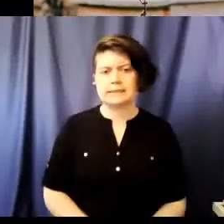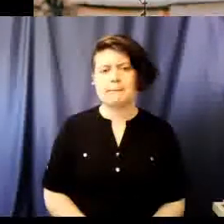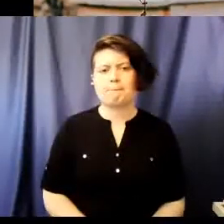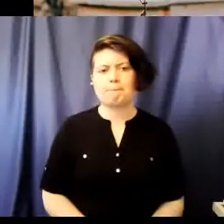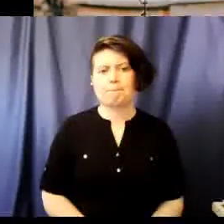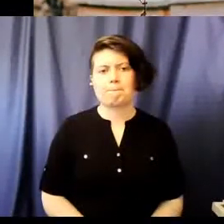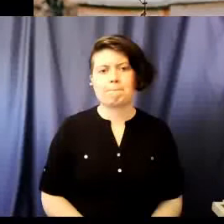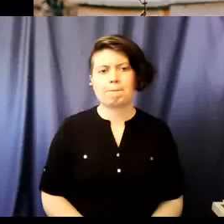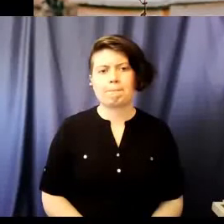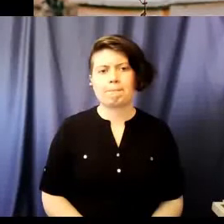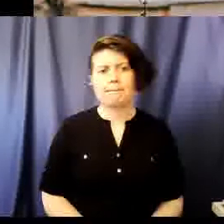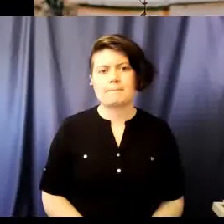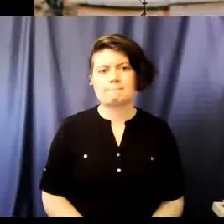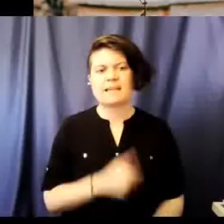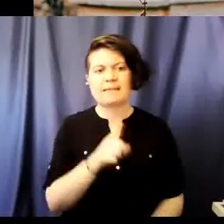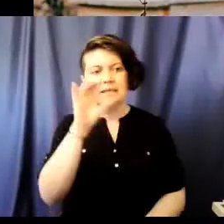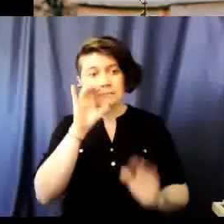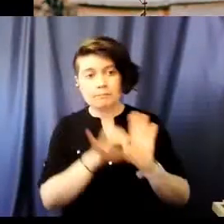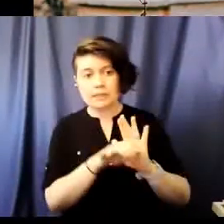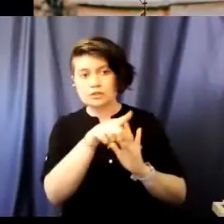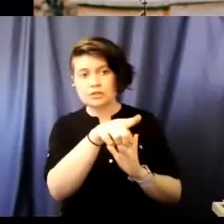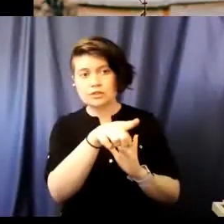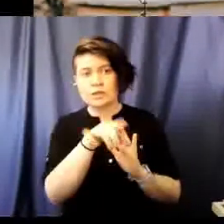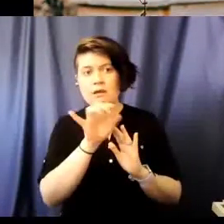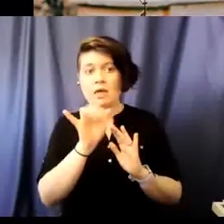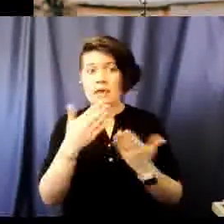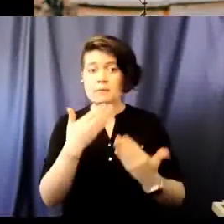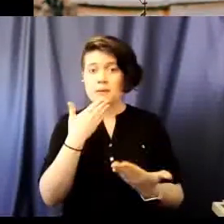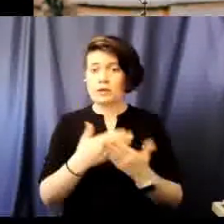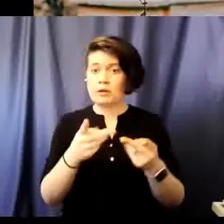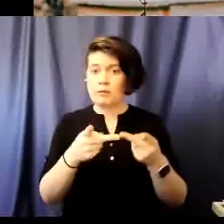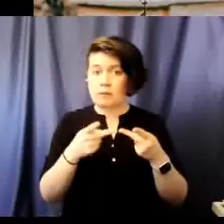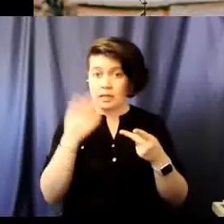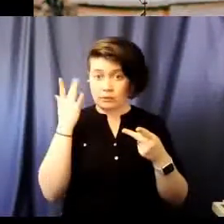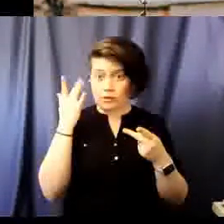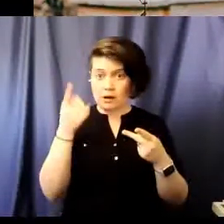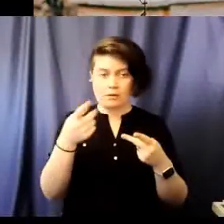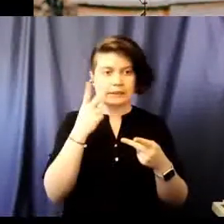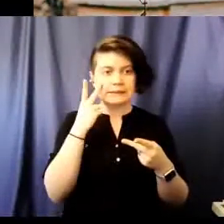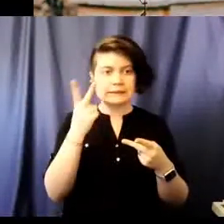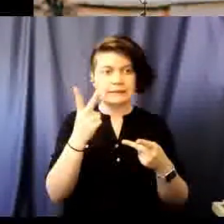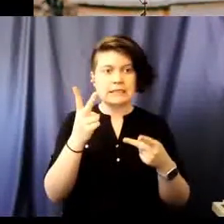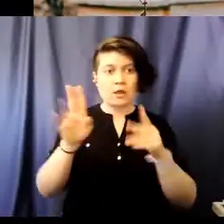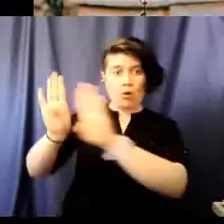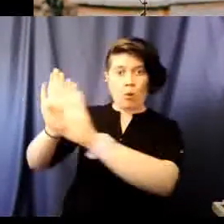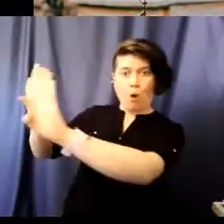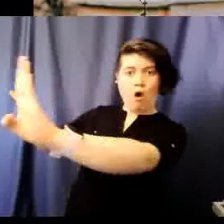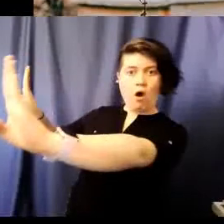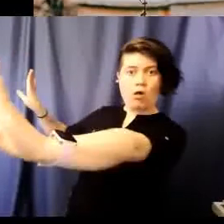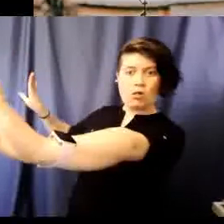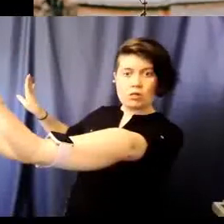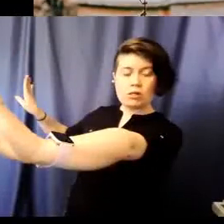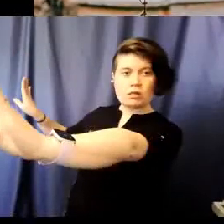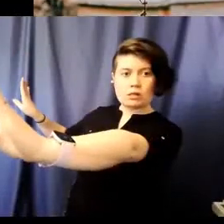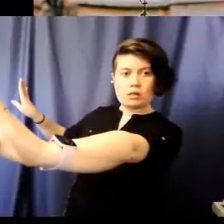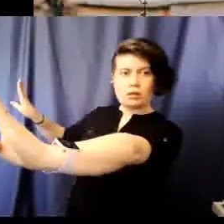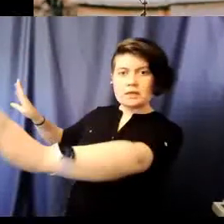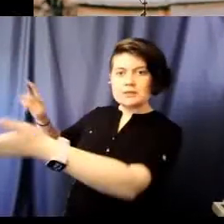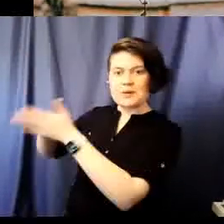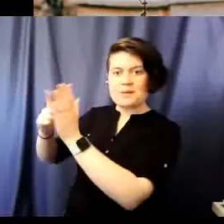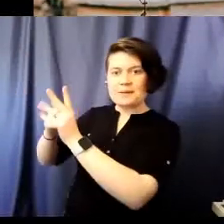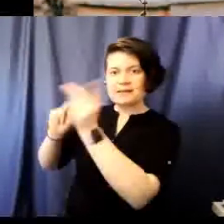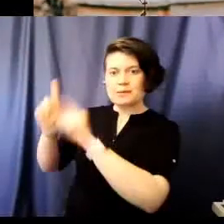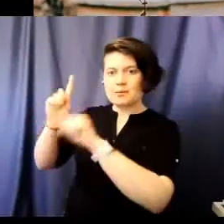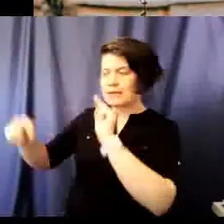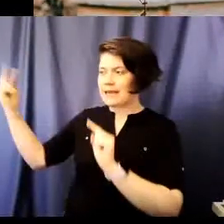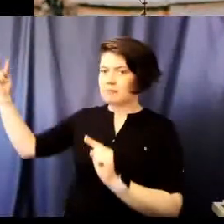And then in the picture that's used, this might be a good location because we can see there's this wall here in the background, so people can't see it, they were just